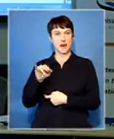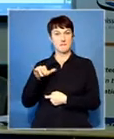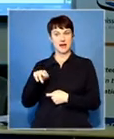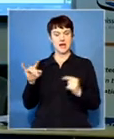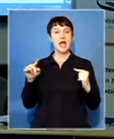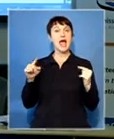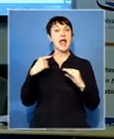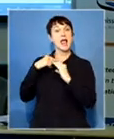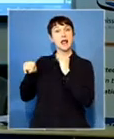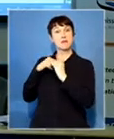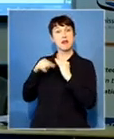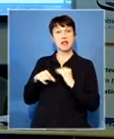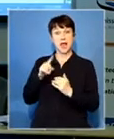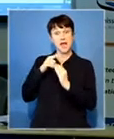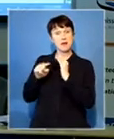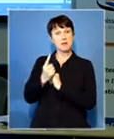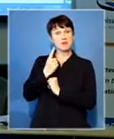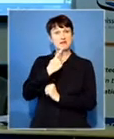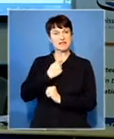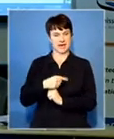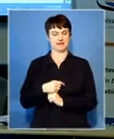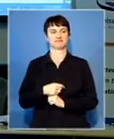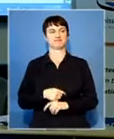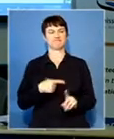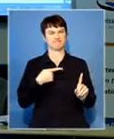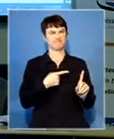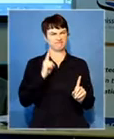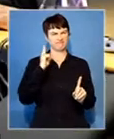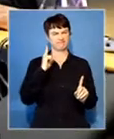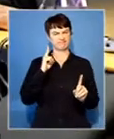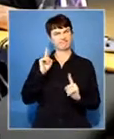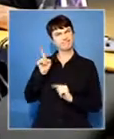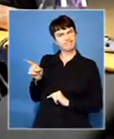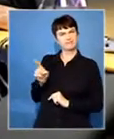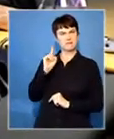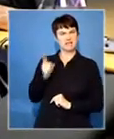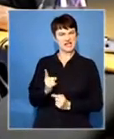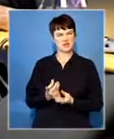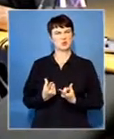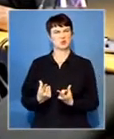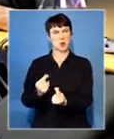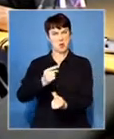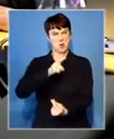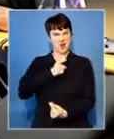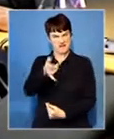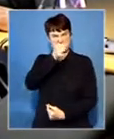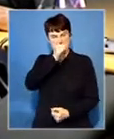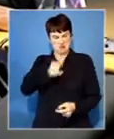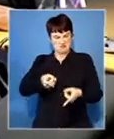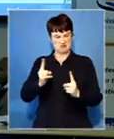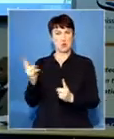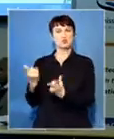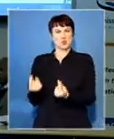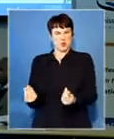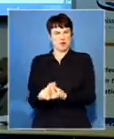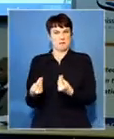one email, Ramaphosa said that concomitant action was needed to address dastardly criminal actions by